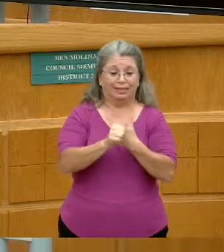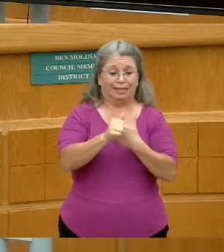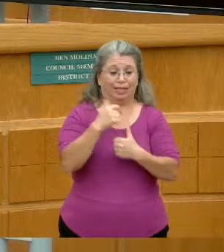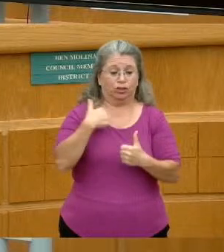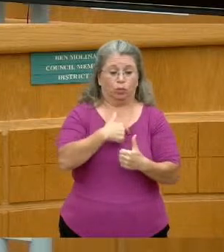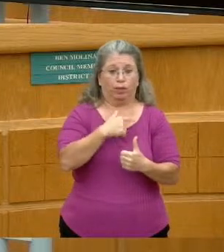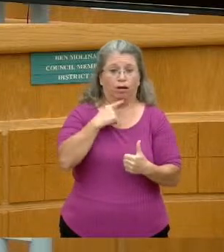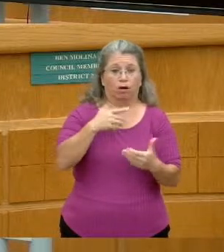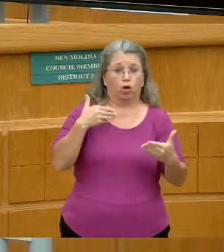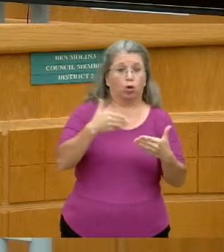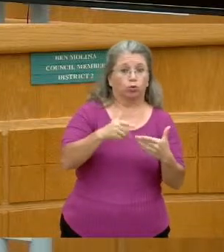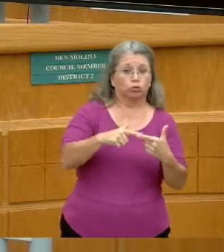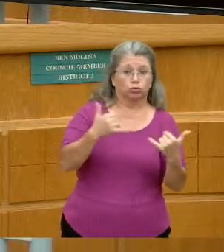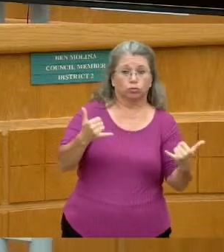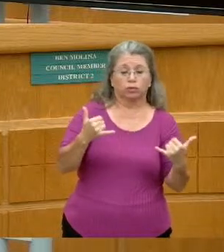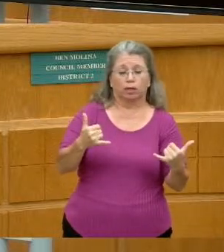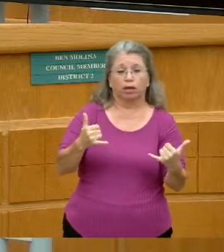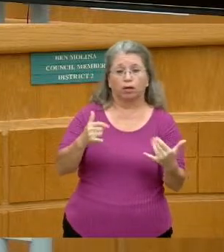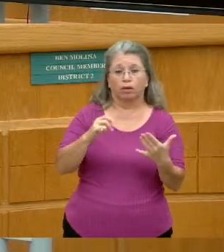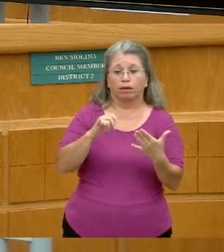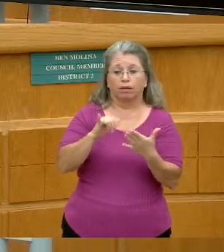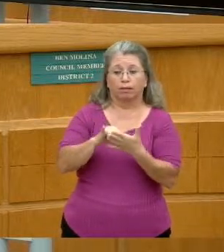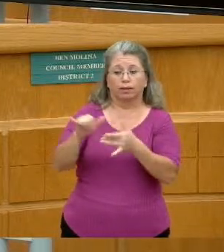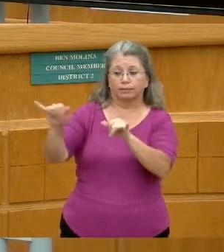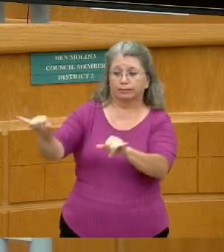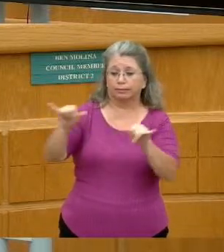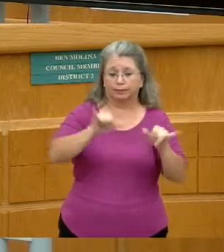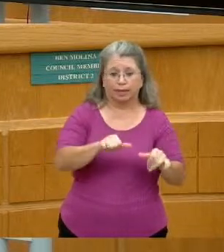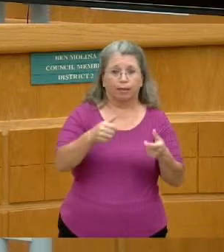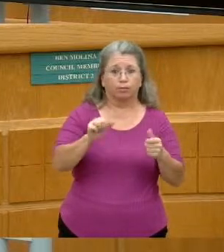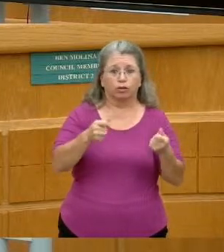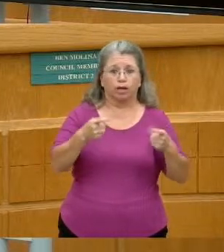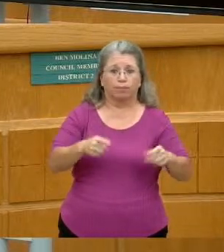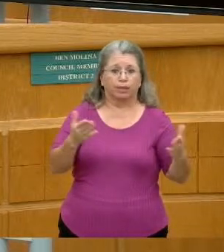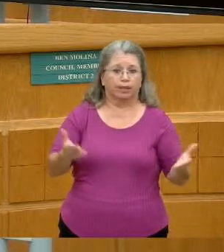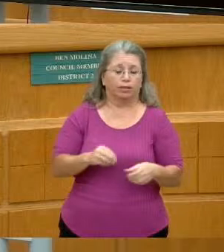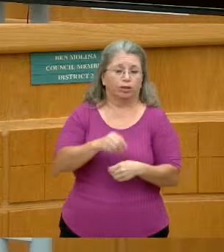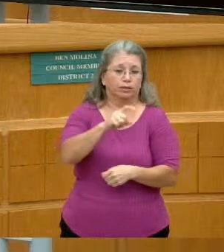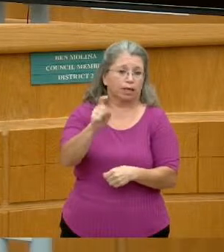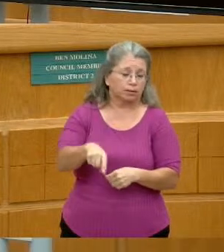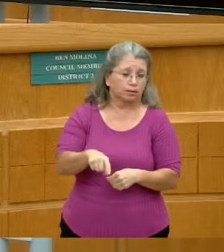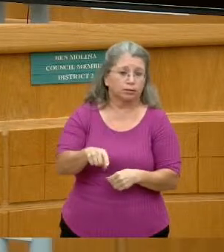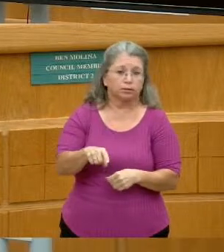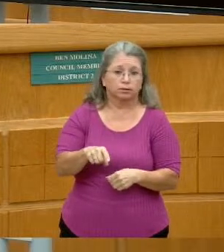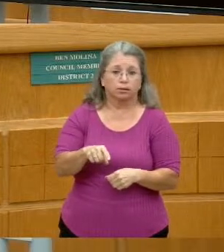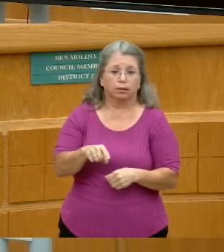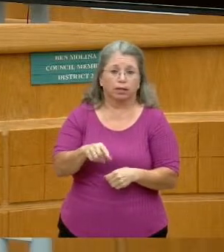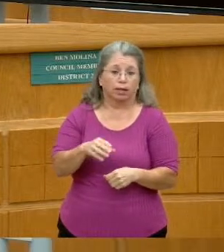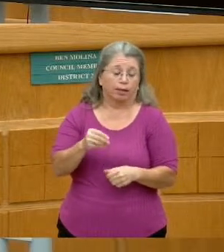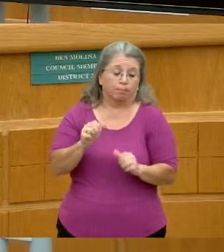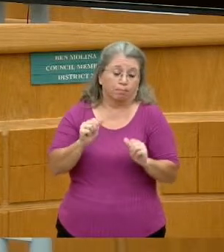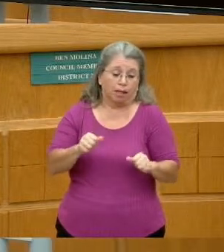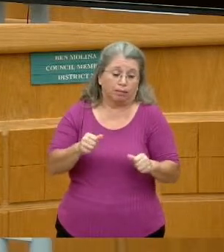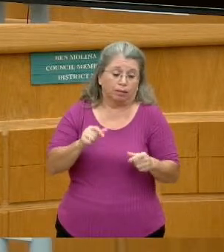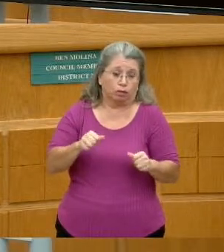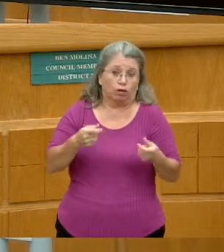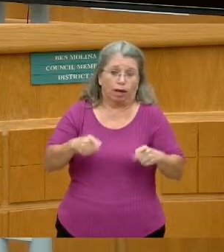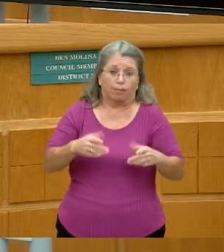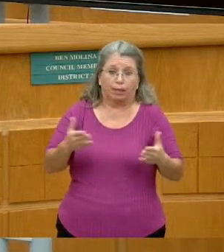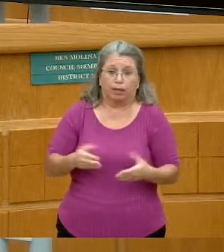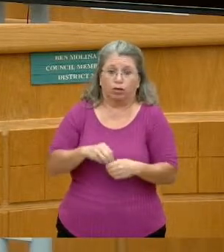now, is that type of scenario can happen here in Texas and potentially even here in the Coastal